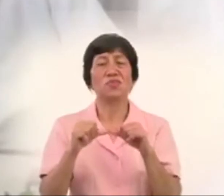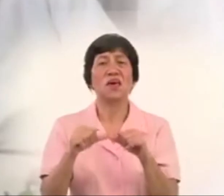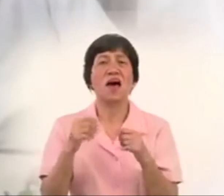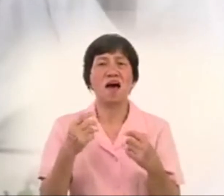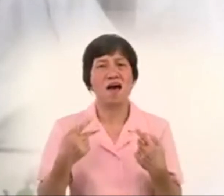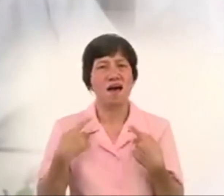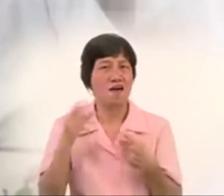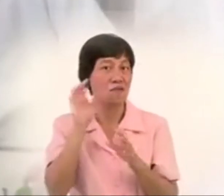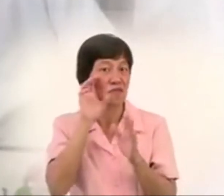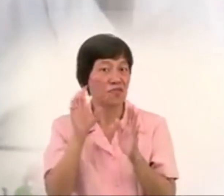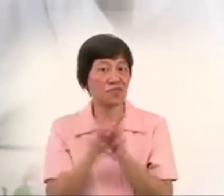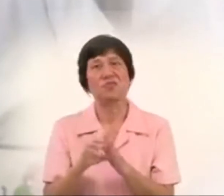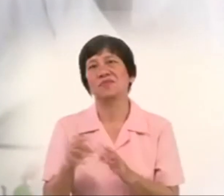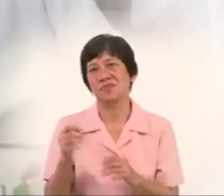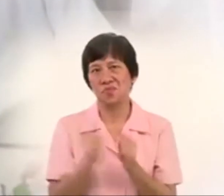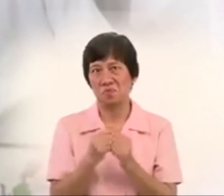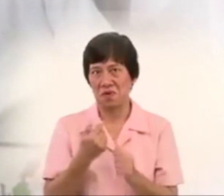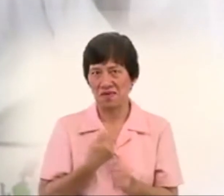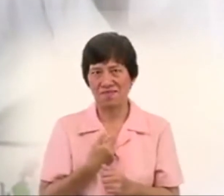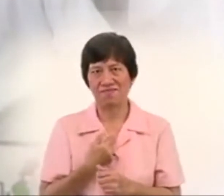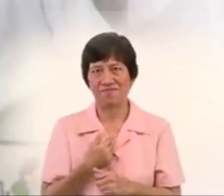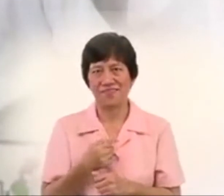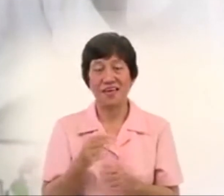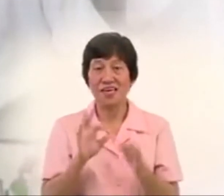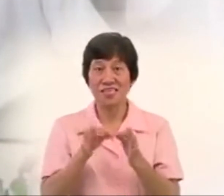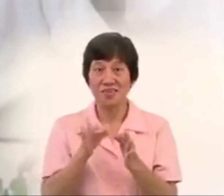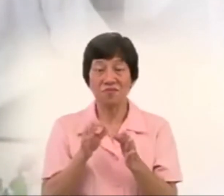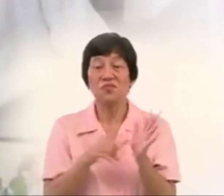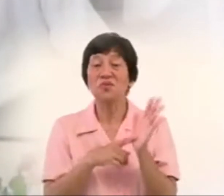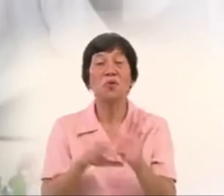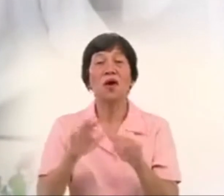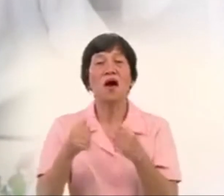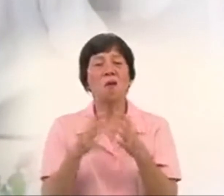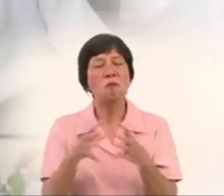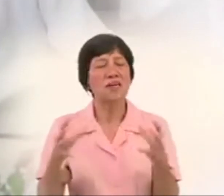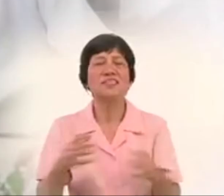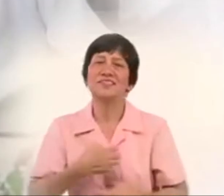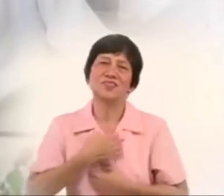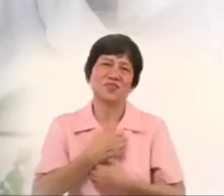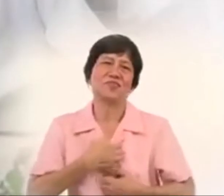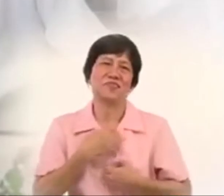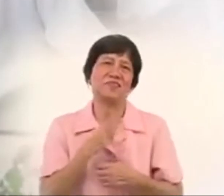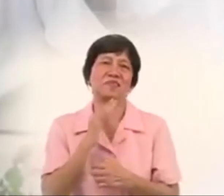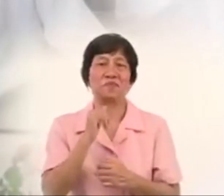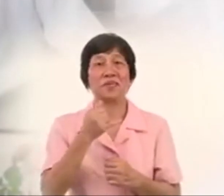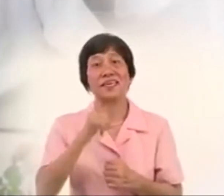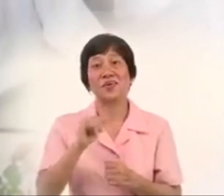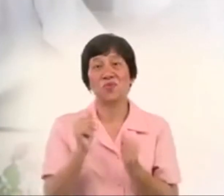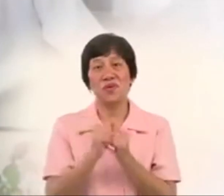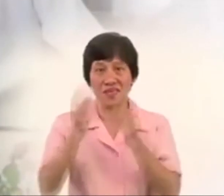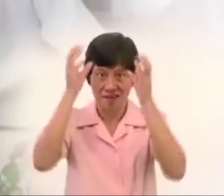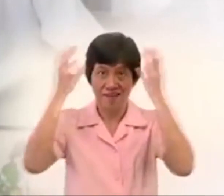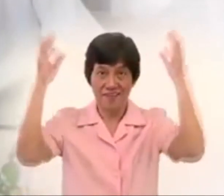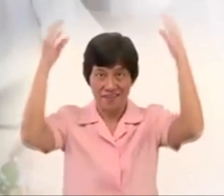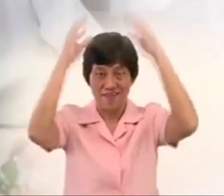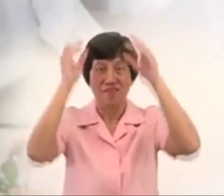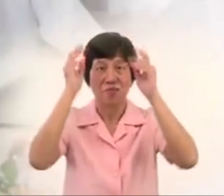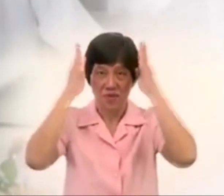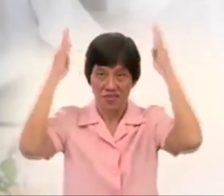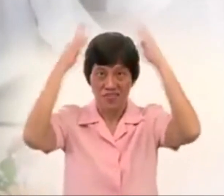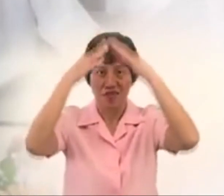through an interpreter, he was showing how much he enjoyed being with a cardinal, a bishop, and being